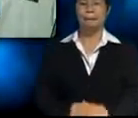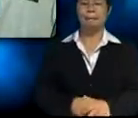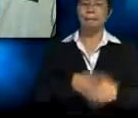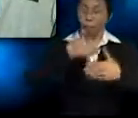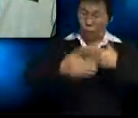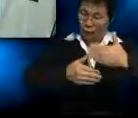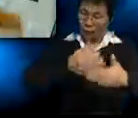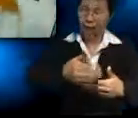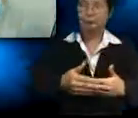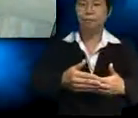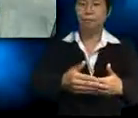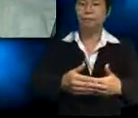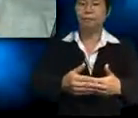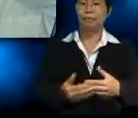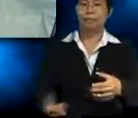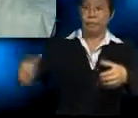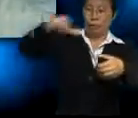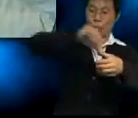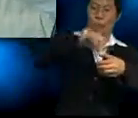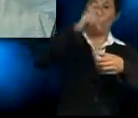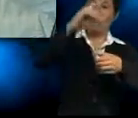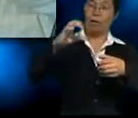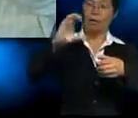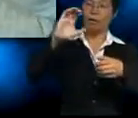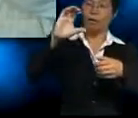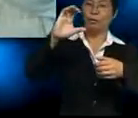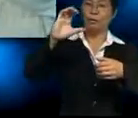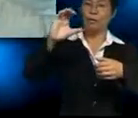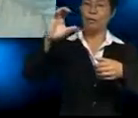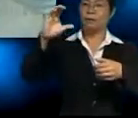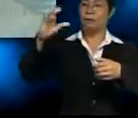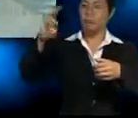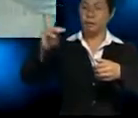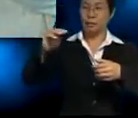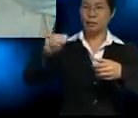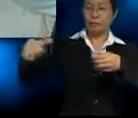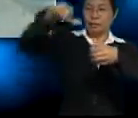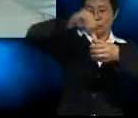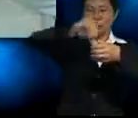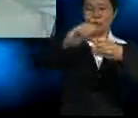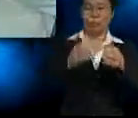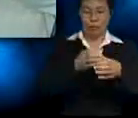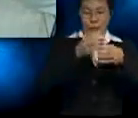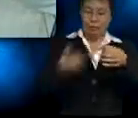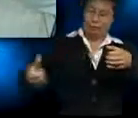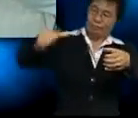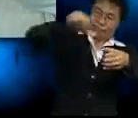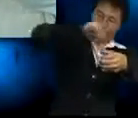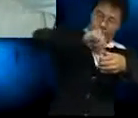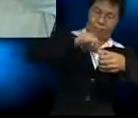Procedure. Pour 100 cubic centimeters of the filtrate into a beaker.